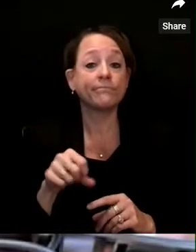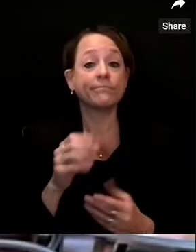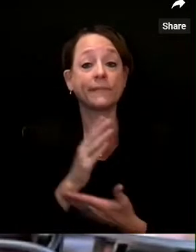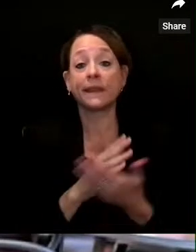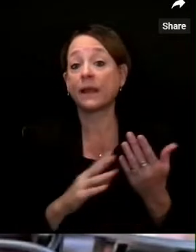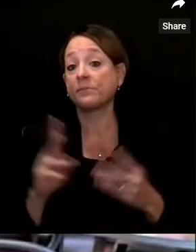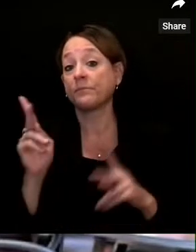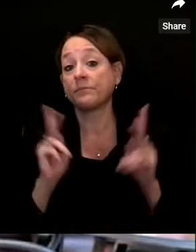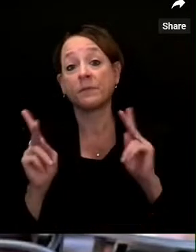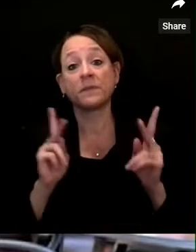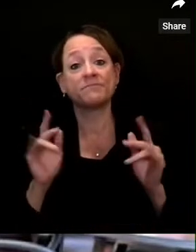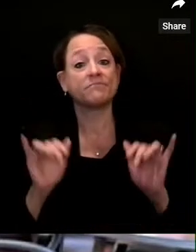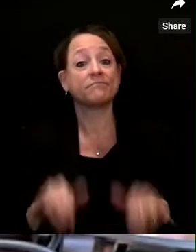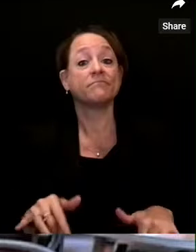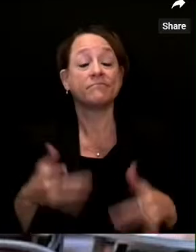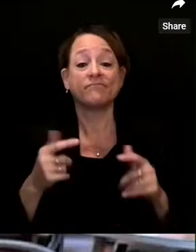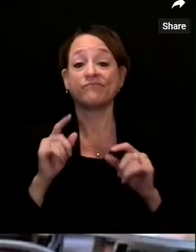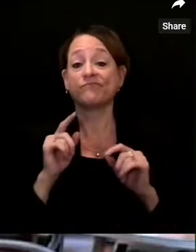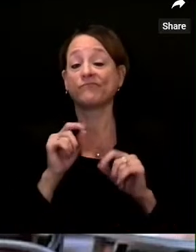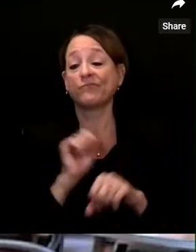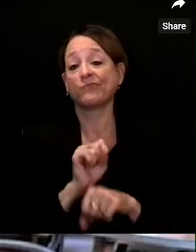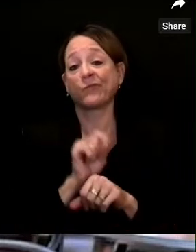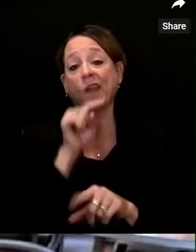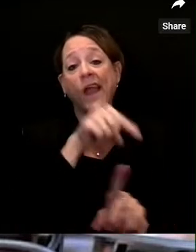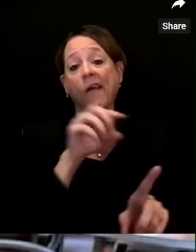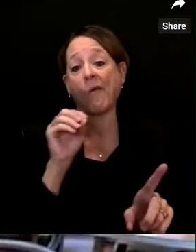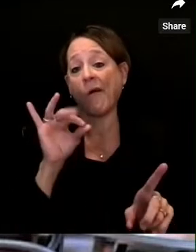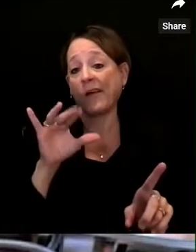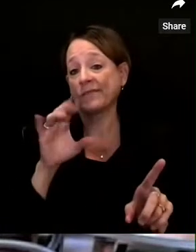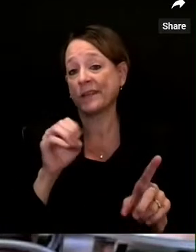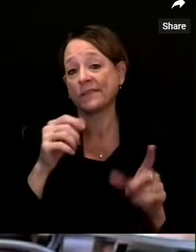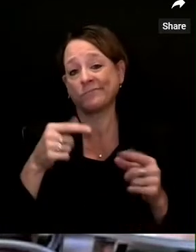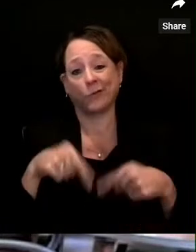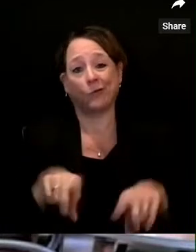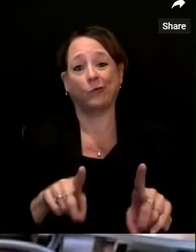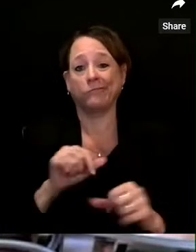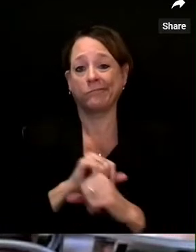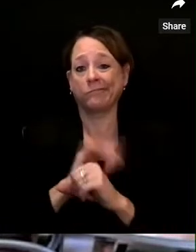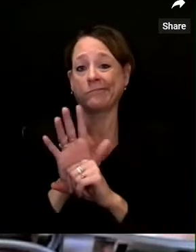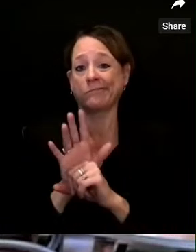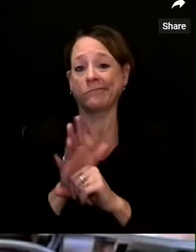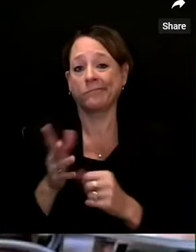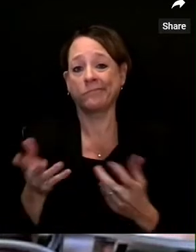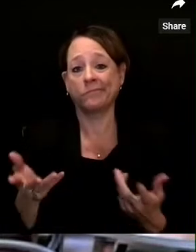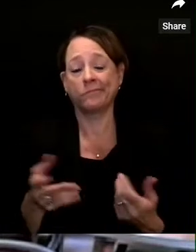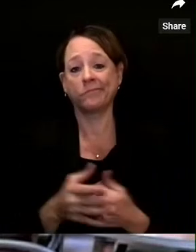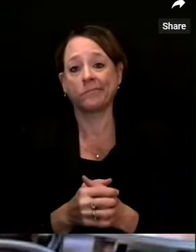of the Department of Health Services, we run seven facilities that